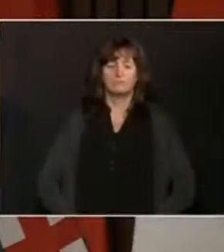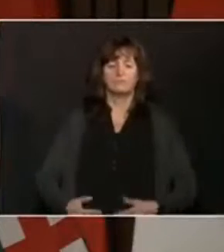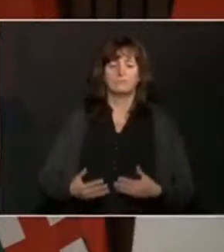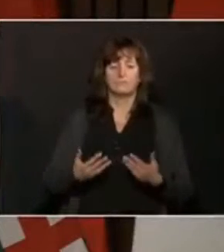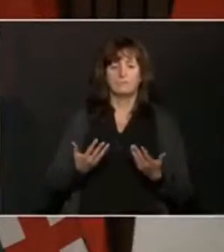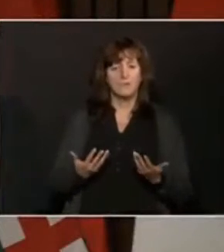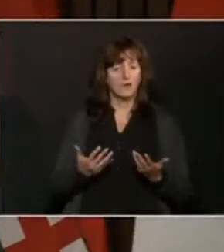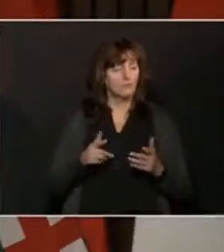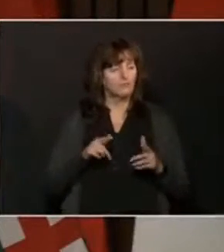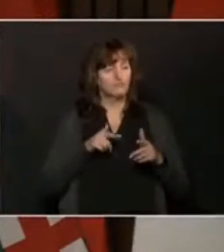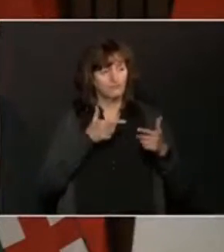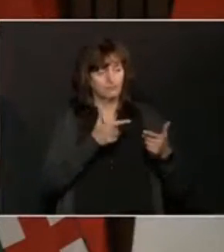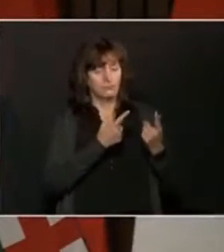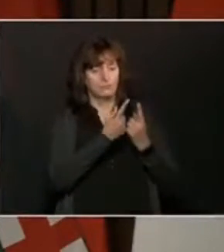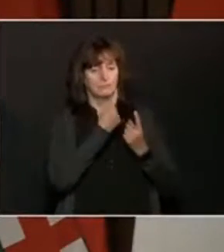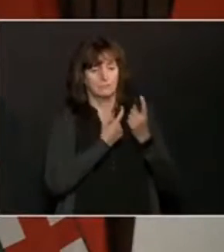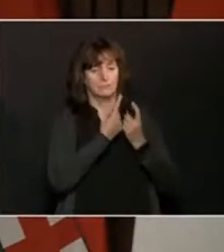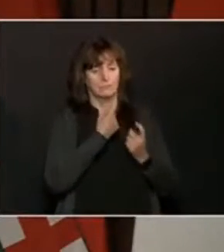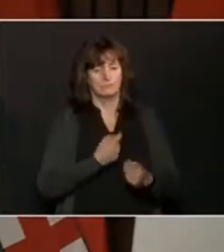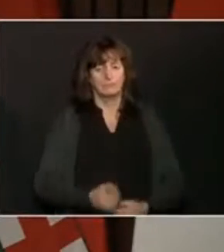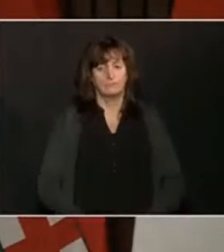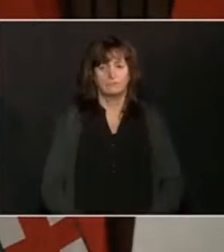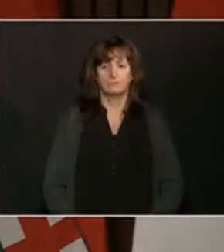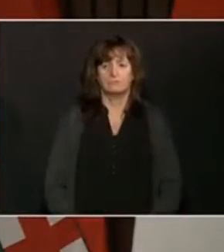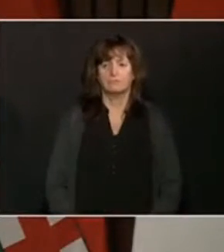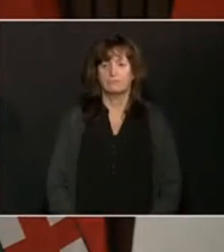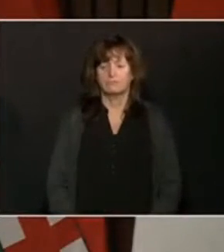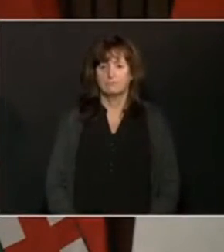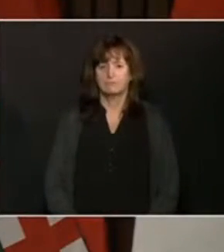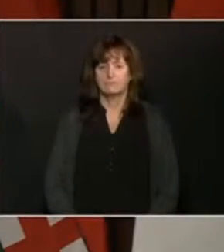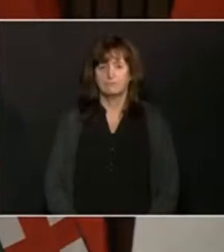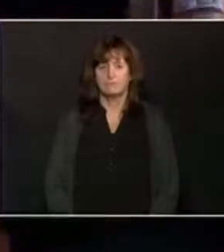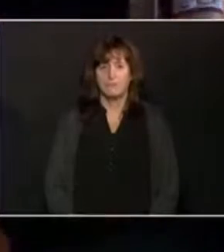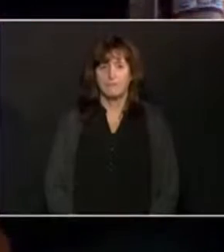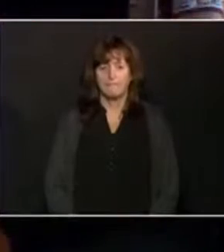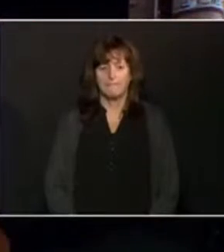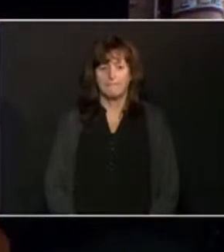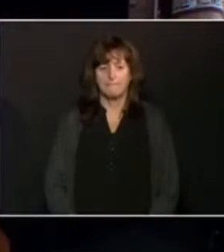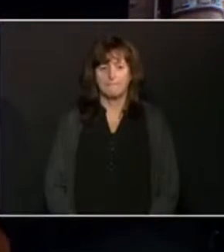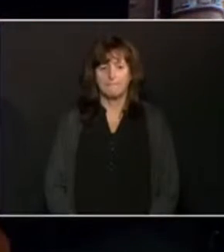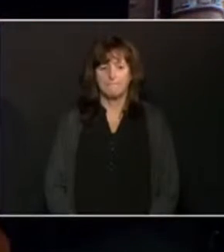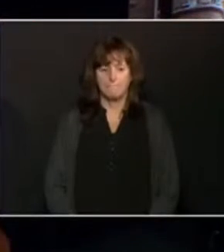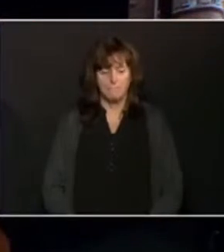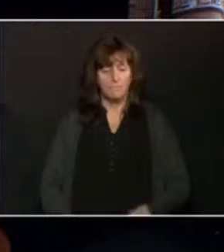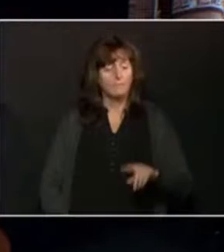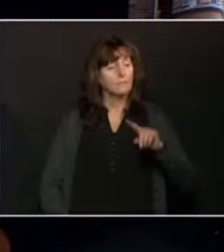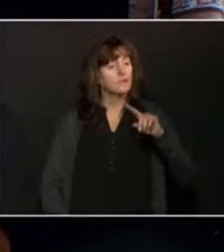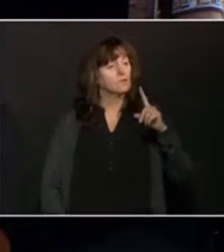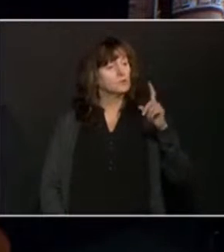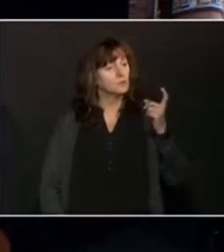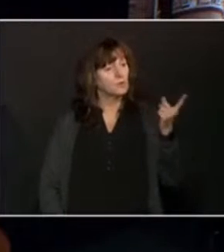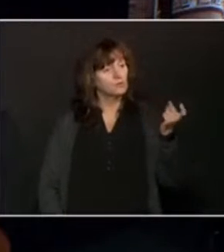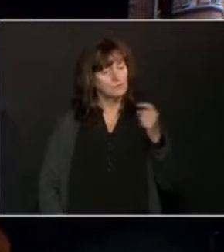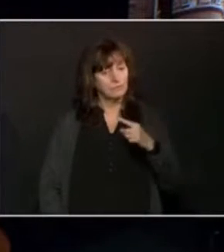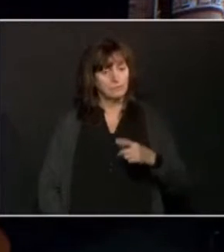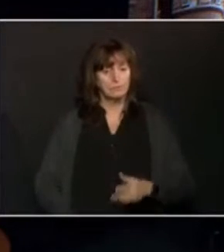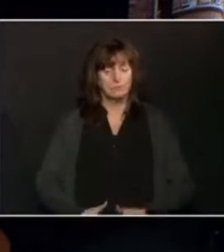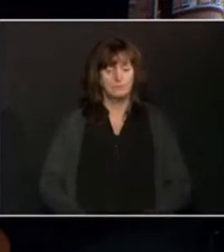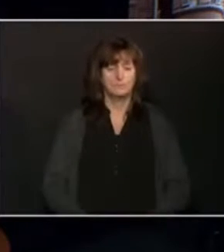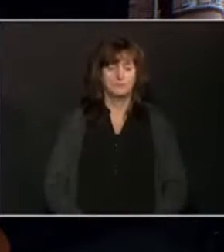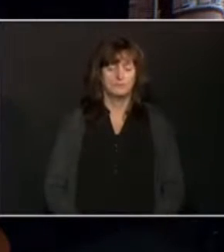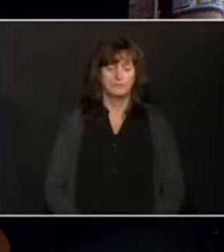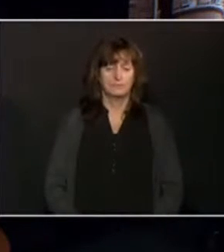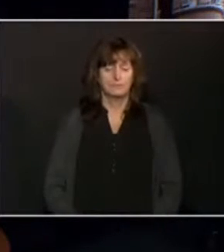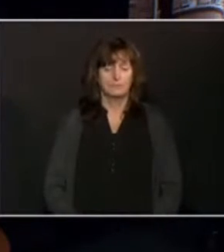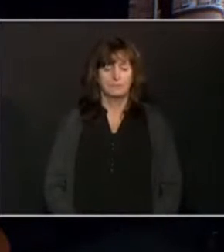the phone lines. Just a reminder, one question, one follow-up. Over to the first question, please. First question comes from Ashley